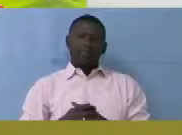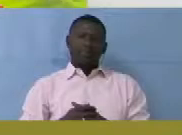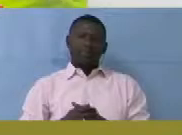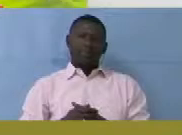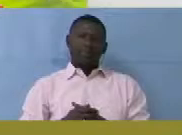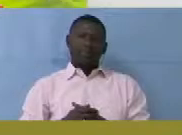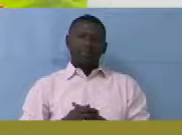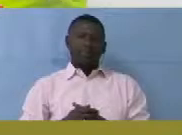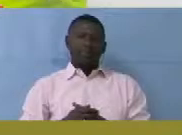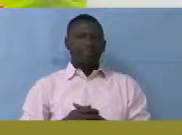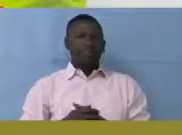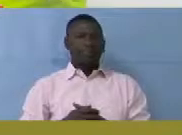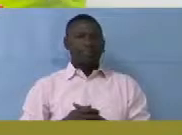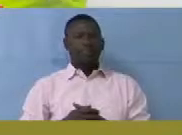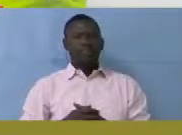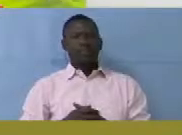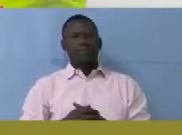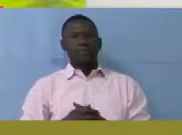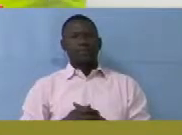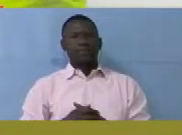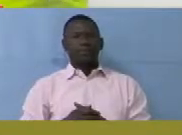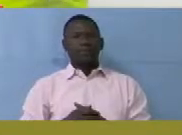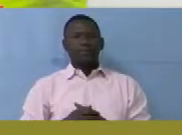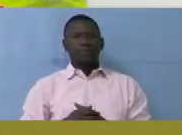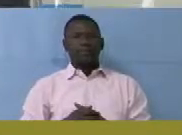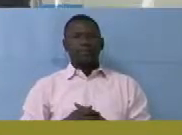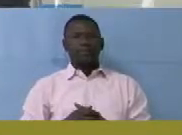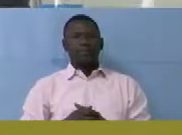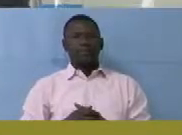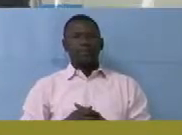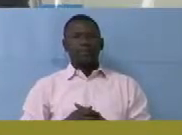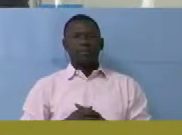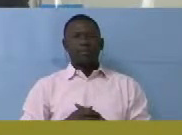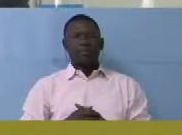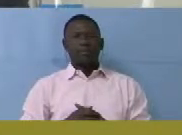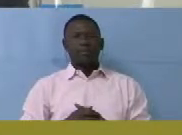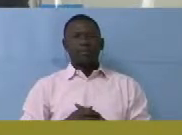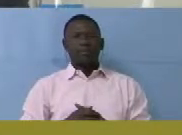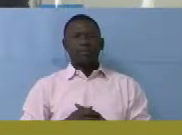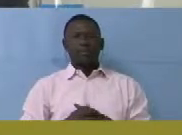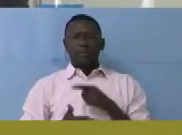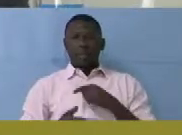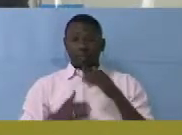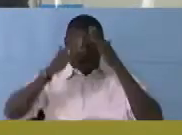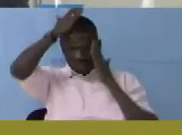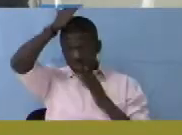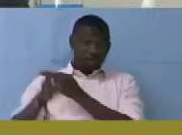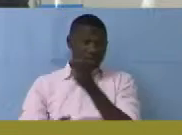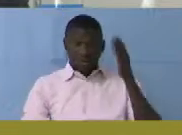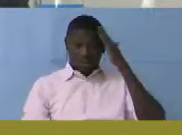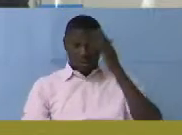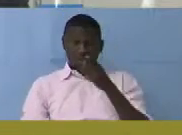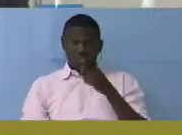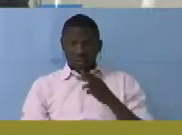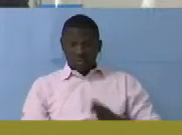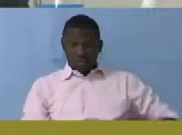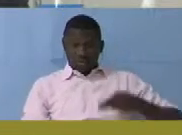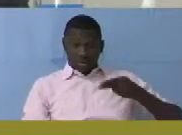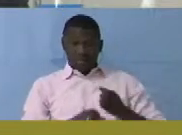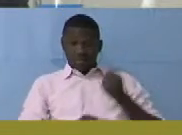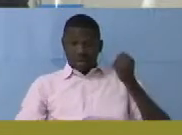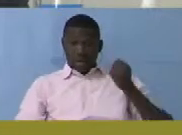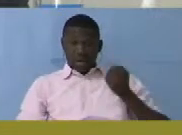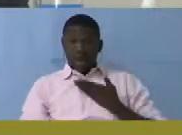wala namfano msolta muruta. Did the soldiers know that you were armed? Sojaro liyalo na koye fanambe pari nyunu. I didn't pull my arm because it was